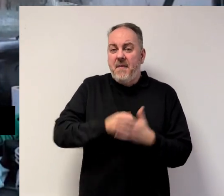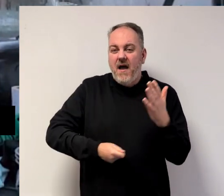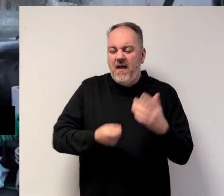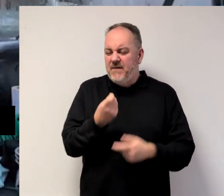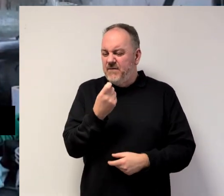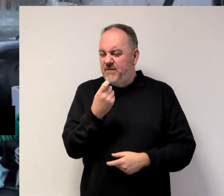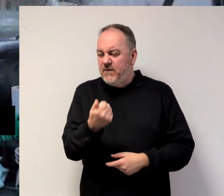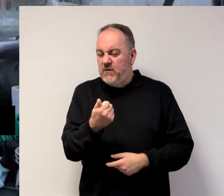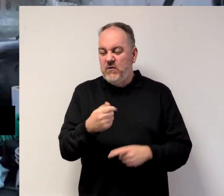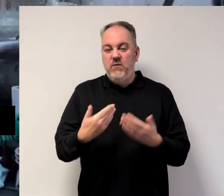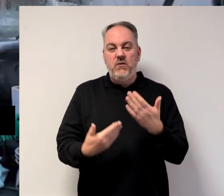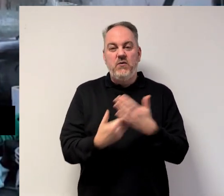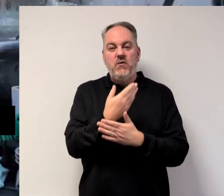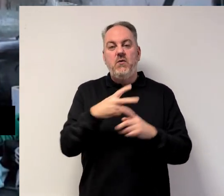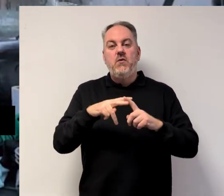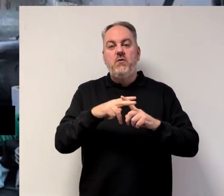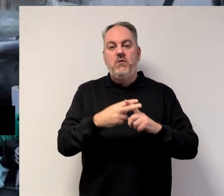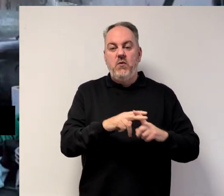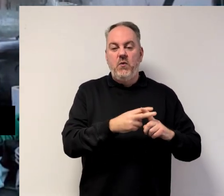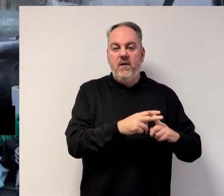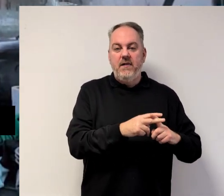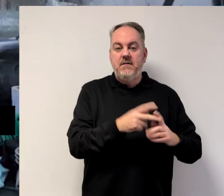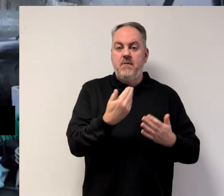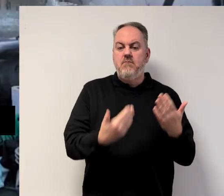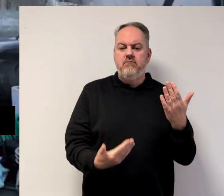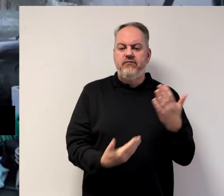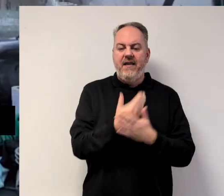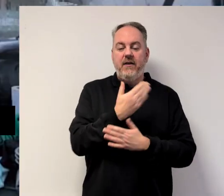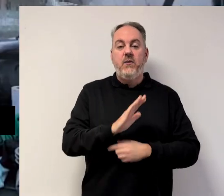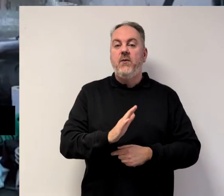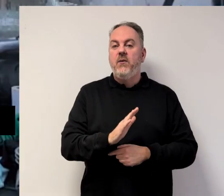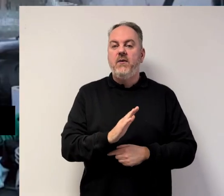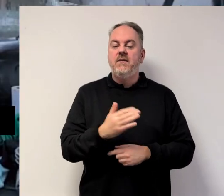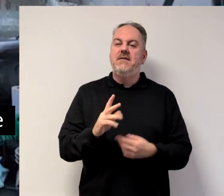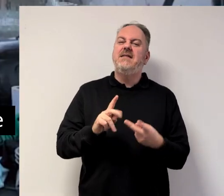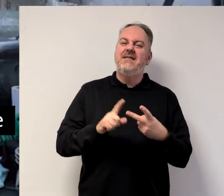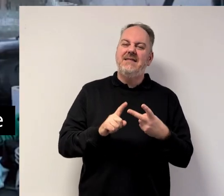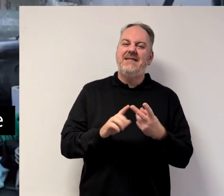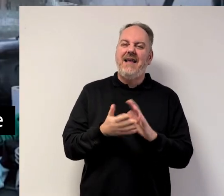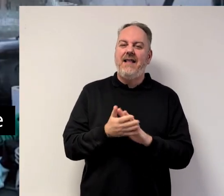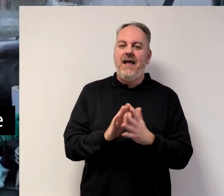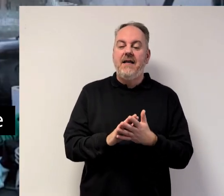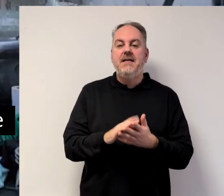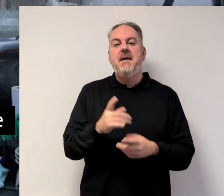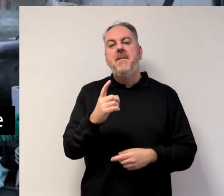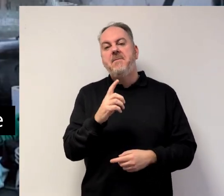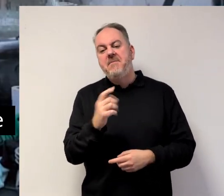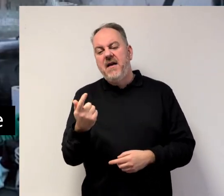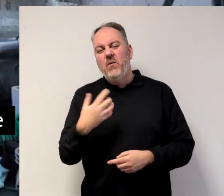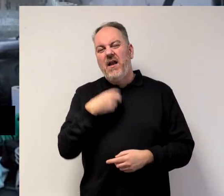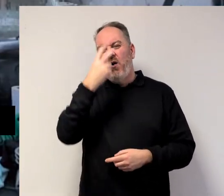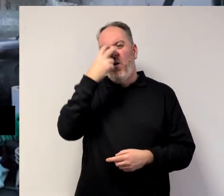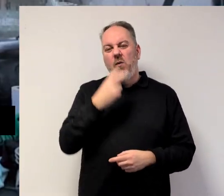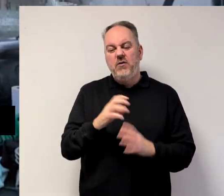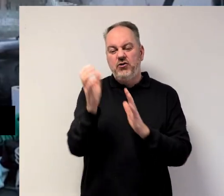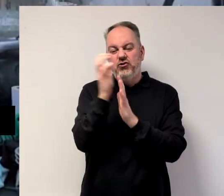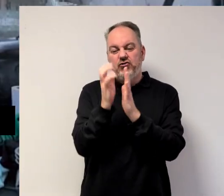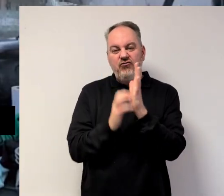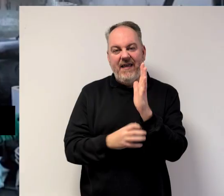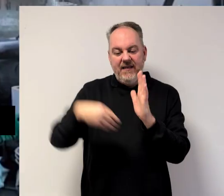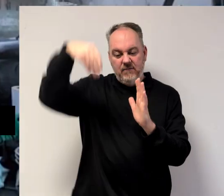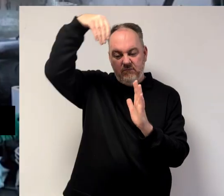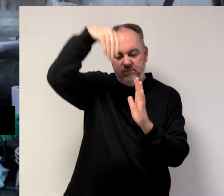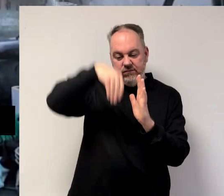first hand. Some things needed to be replaced, like a shredder, and we couldn't get that from a man shed, so we had to buy it.